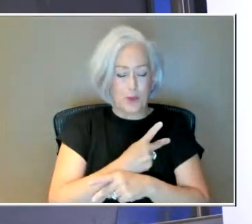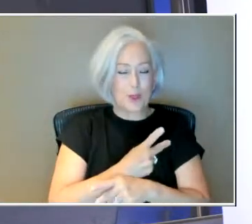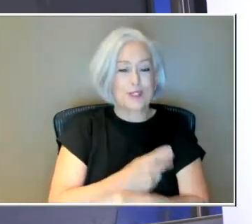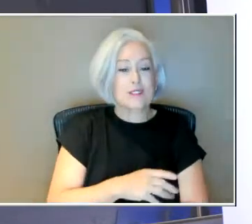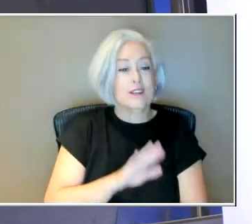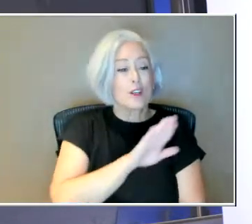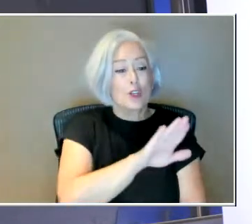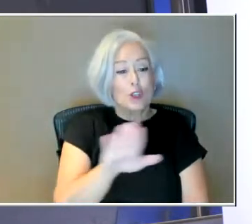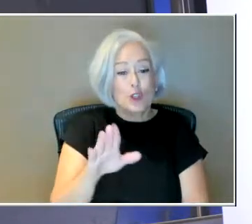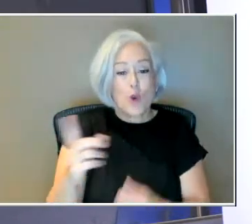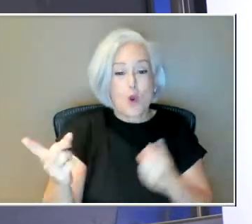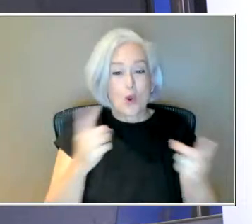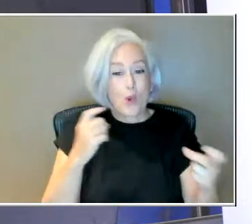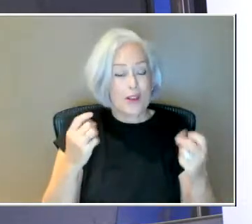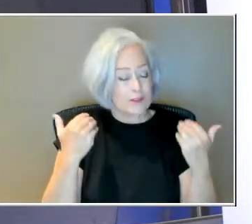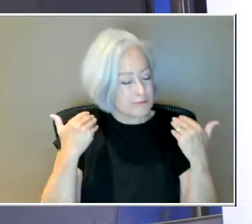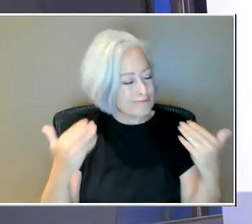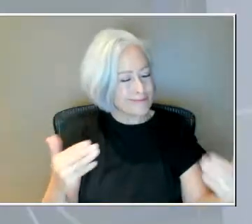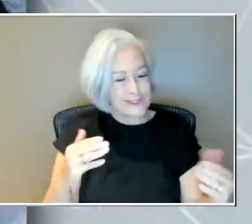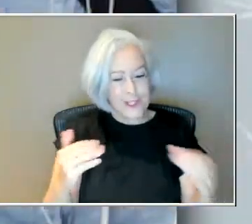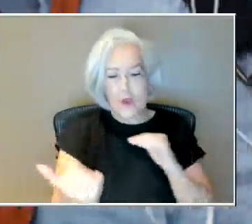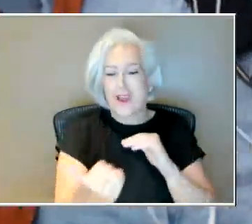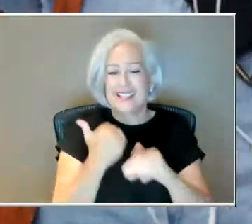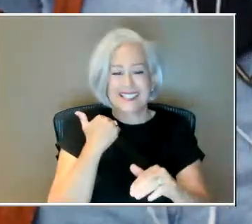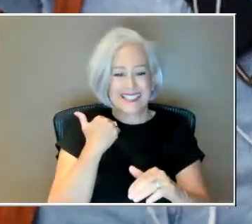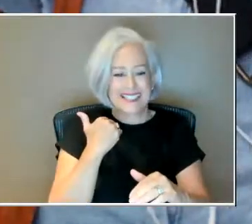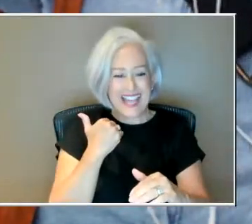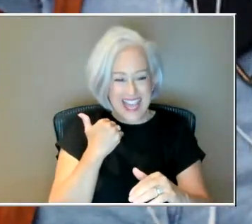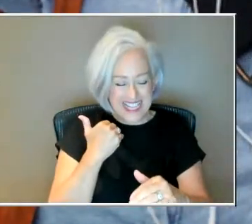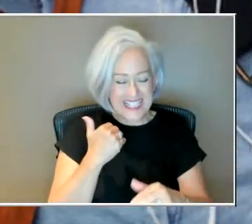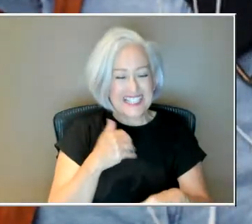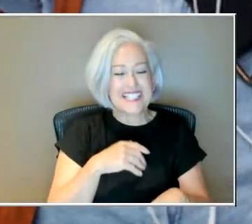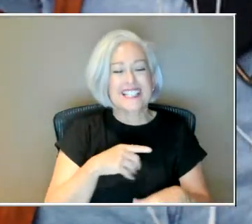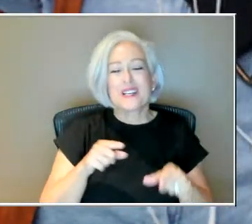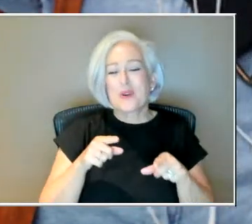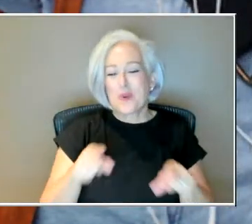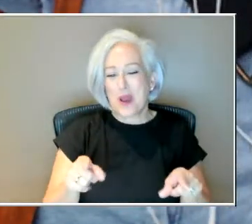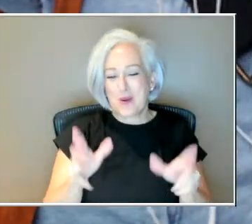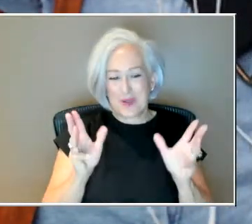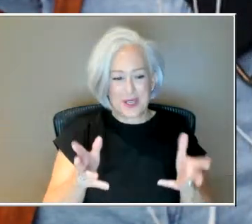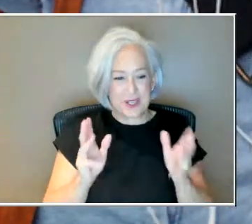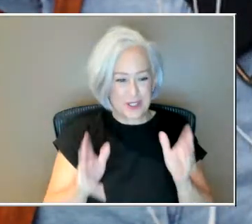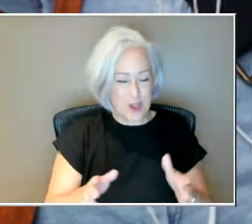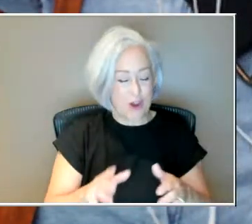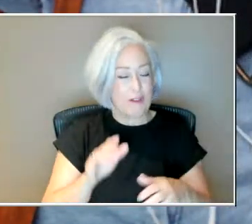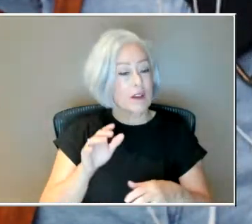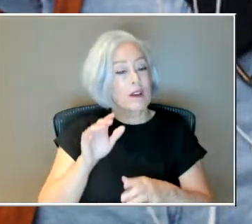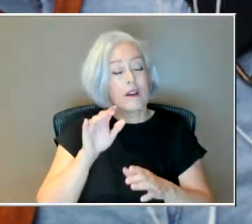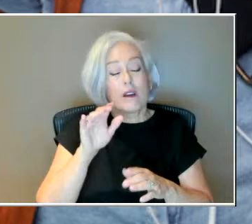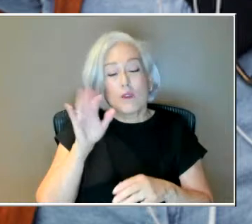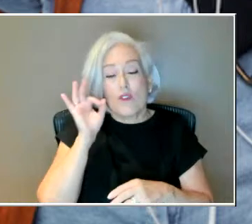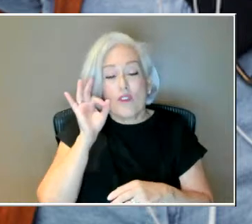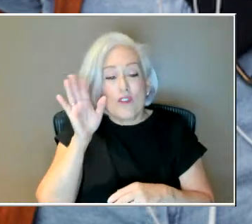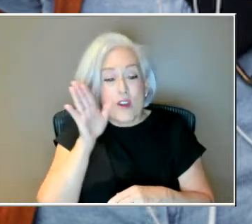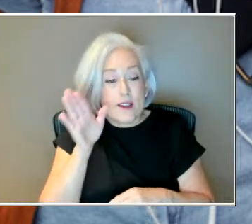right now as we're speaking, because you may have some for all of our experts today. You can use the chat on YouTube or Facebook. You can email the Medical News Network. Information is